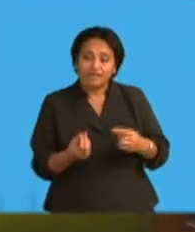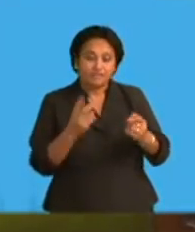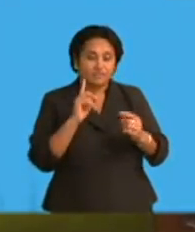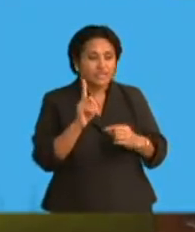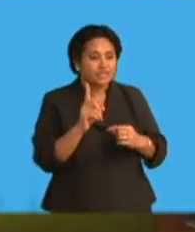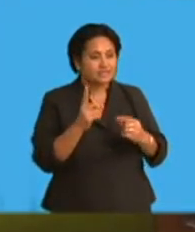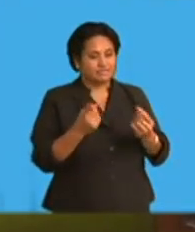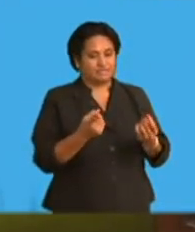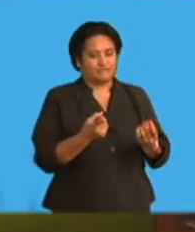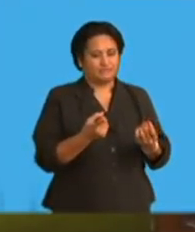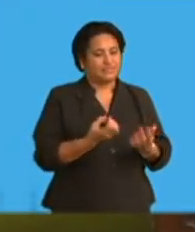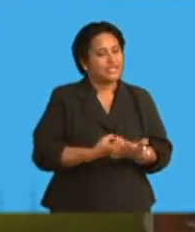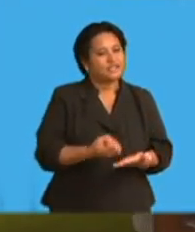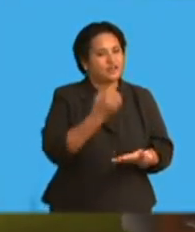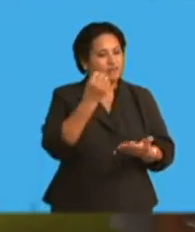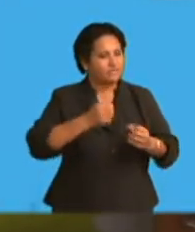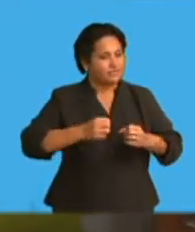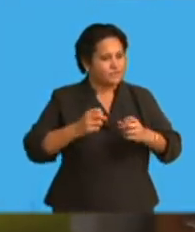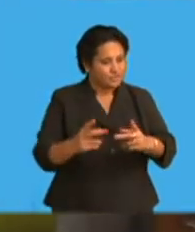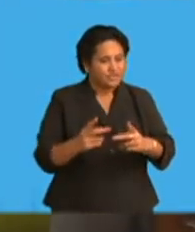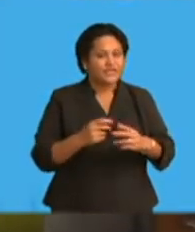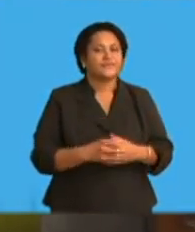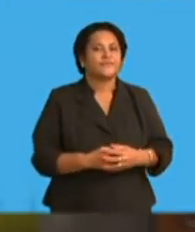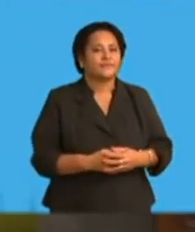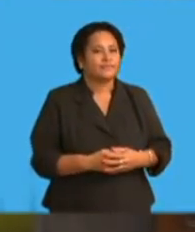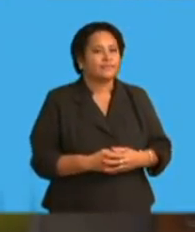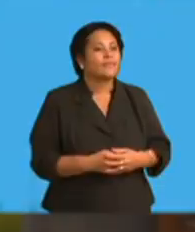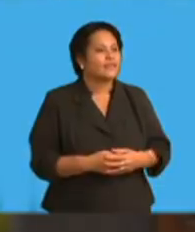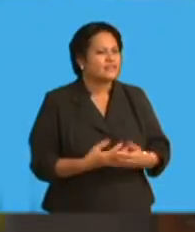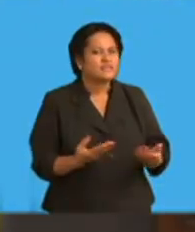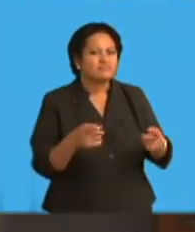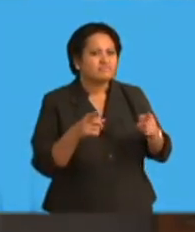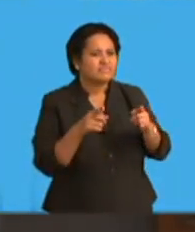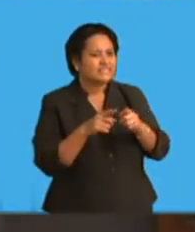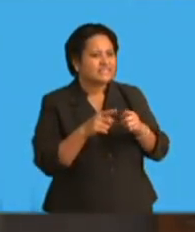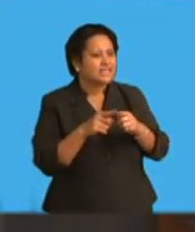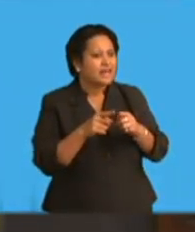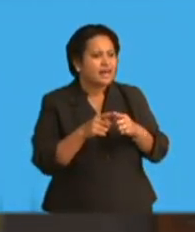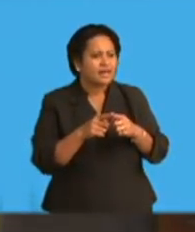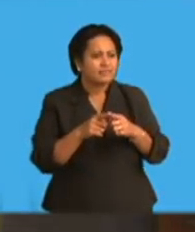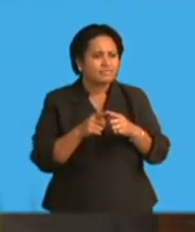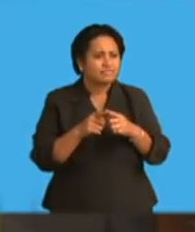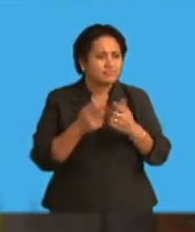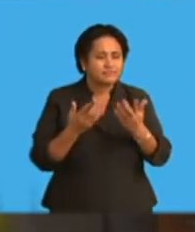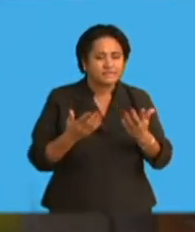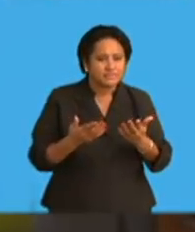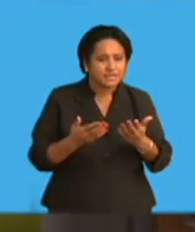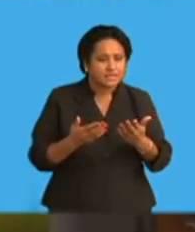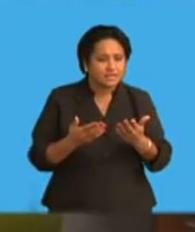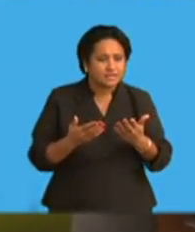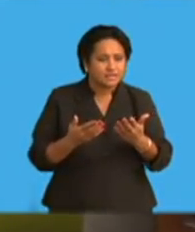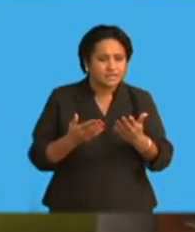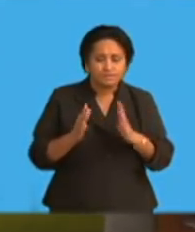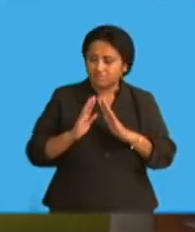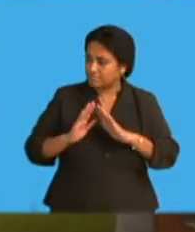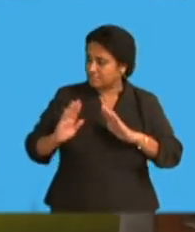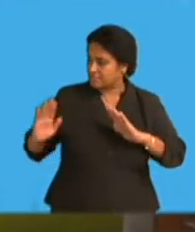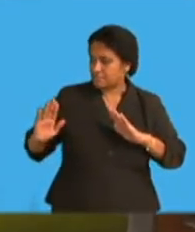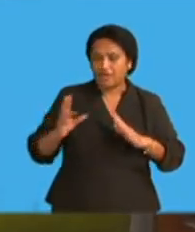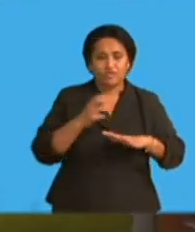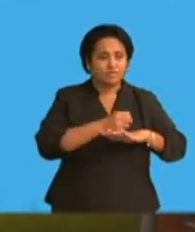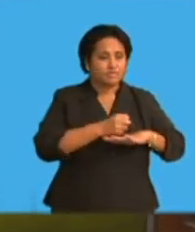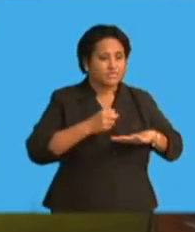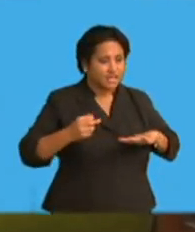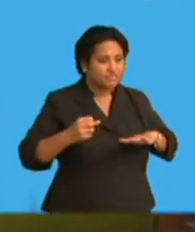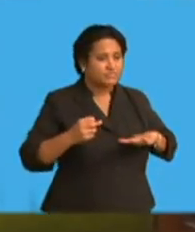However, Madam Speaker, as the honourable members from this side very eloquently have stated, some of them, as you can see, have really come out